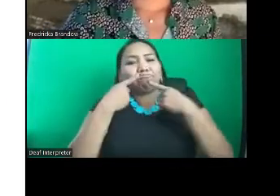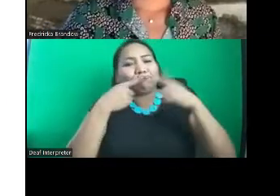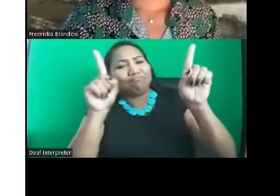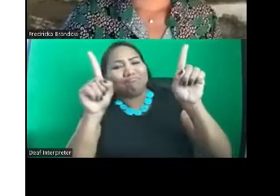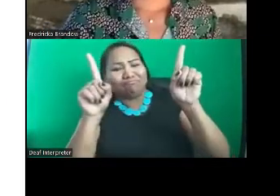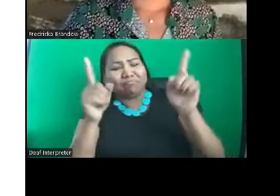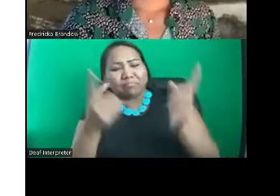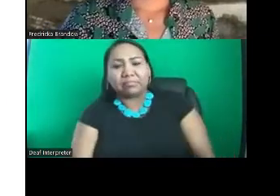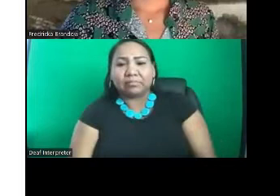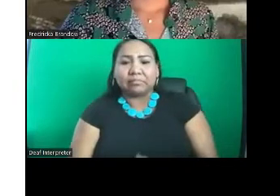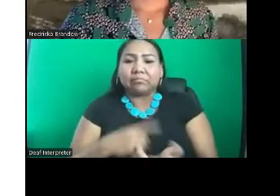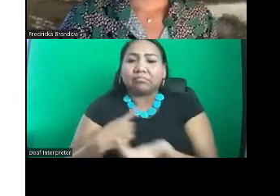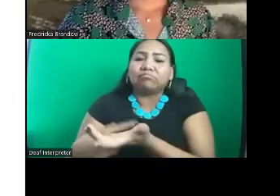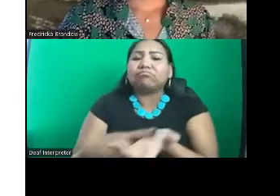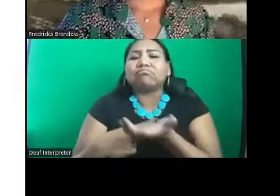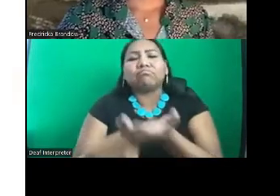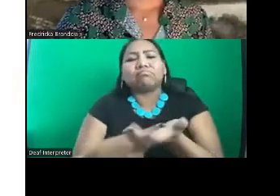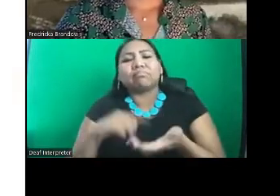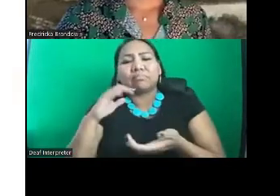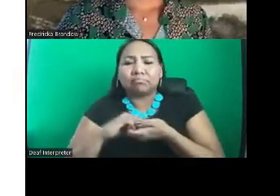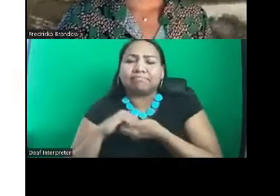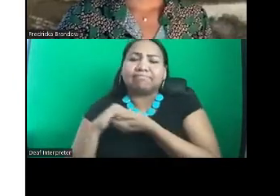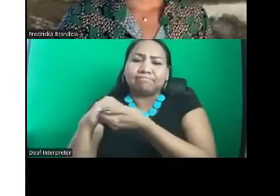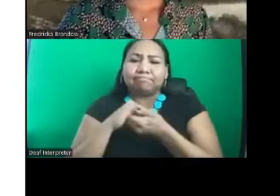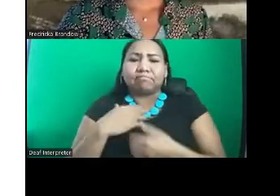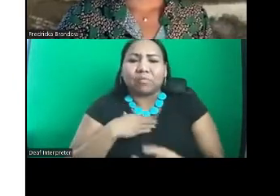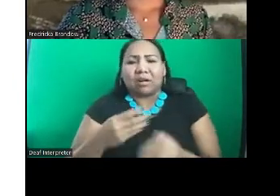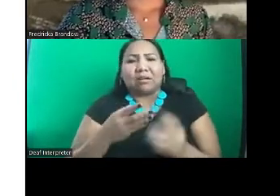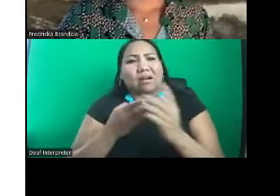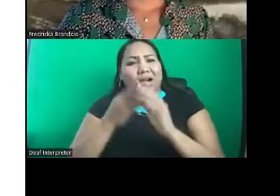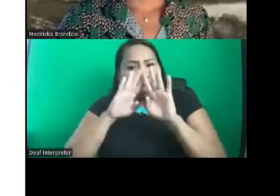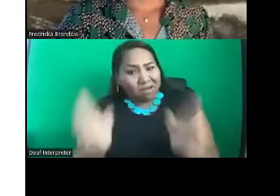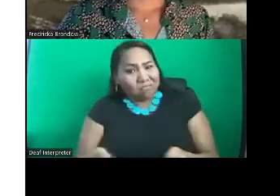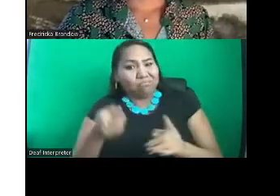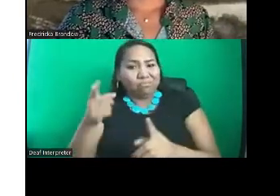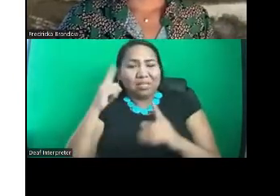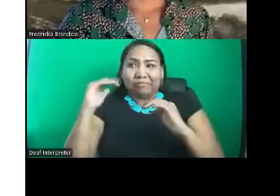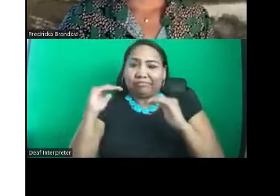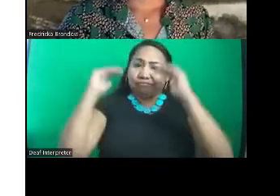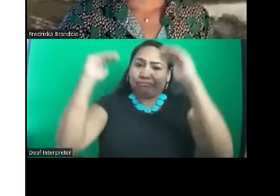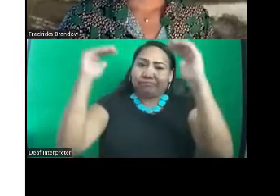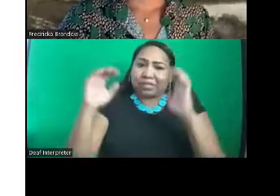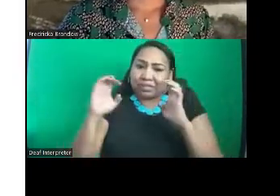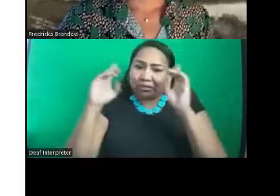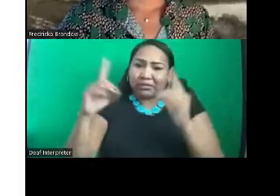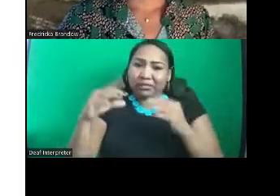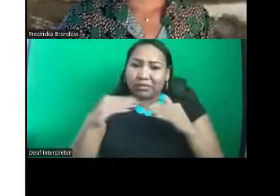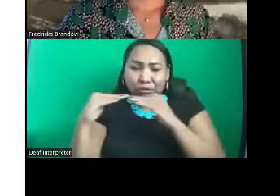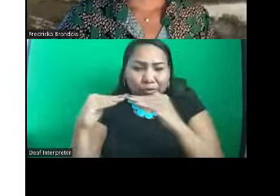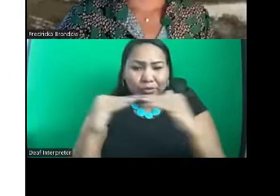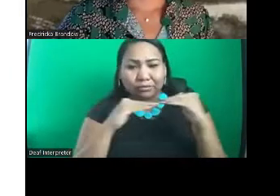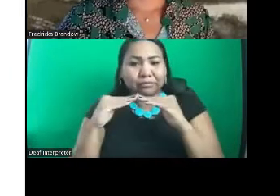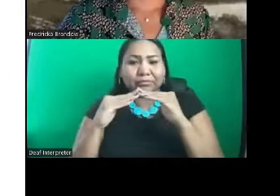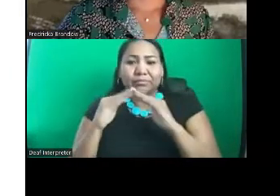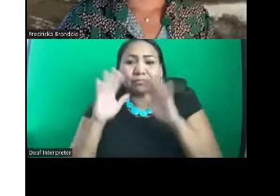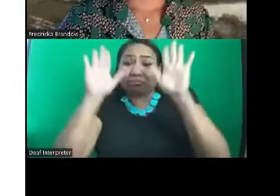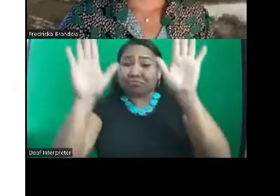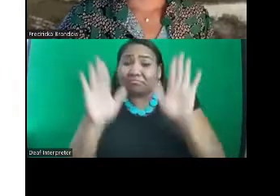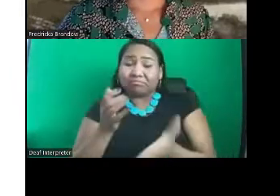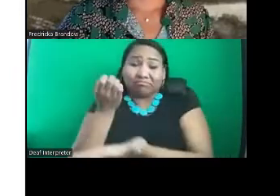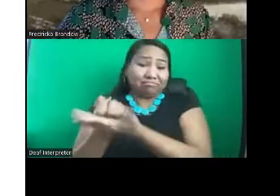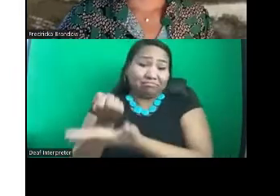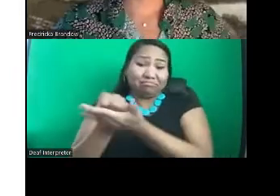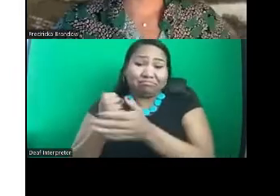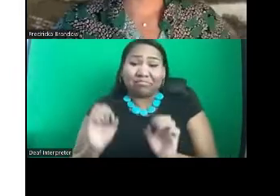collaborative effort between the White House Initiative on Advancing Educational Equity, Excellence, and Economic Opportunities for